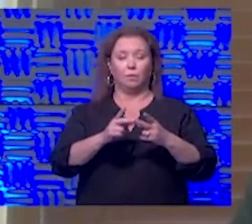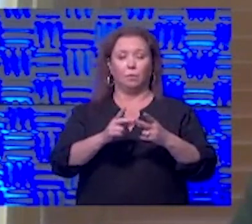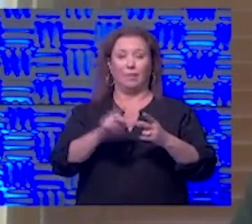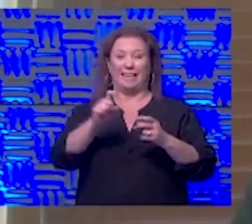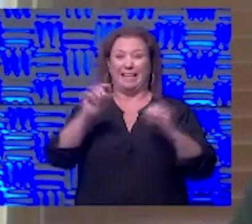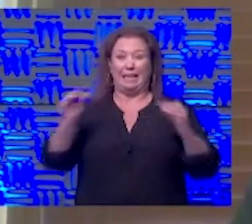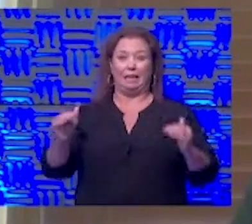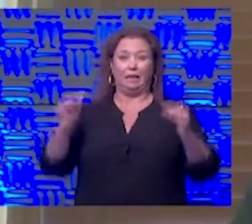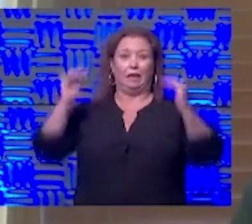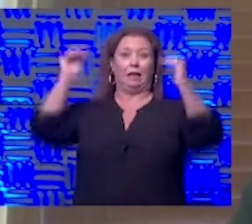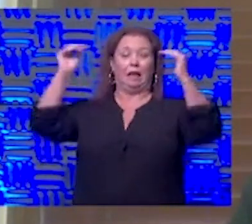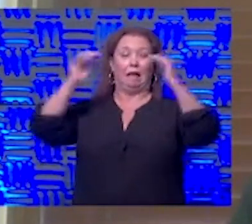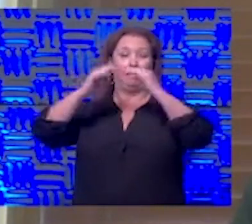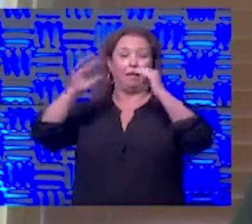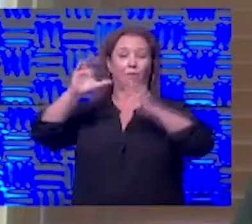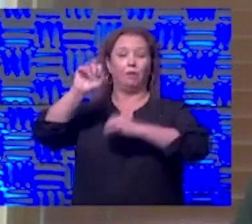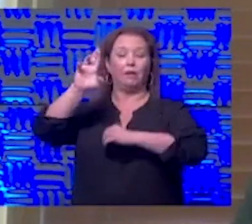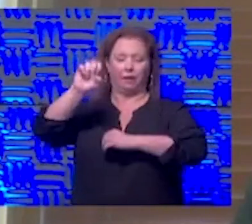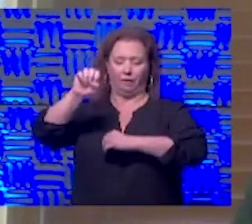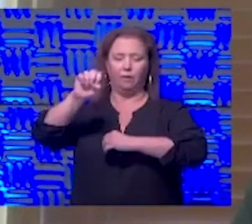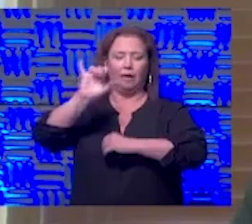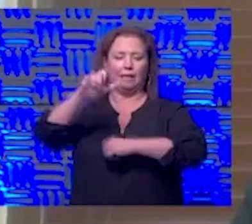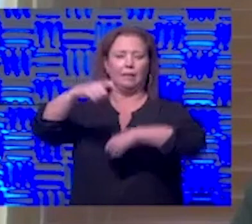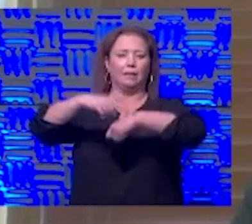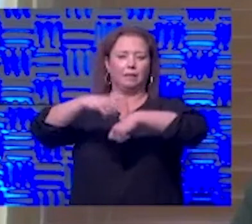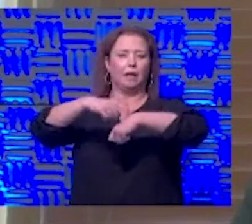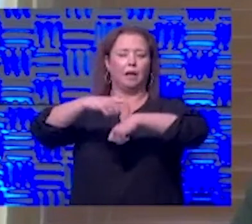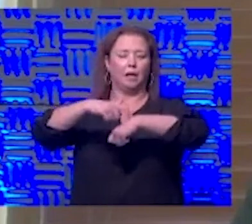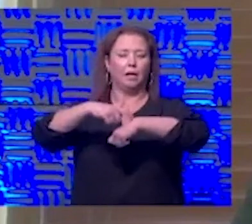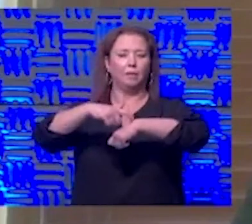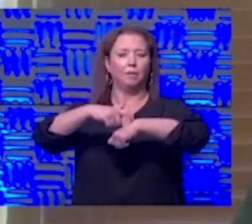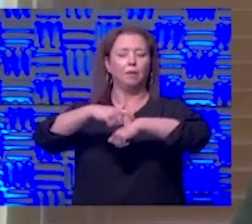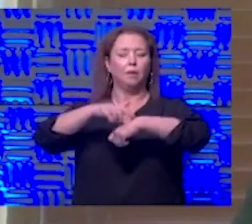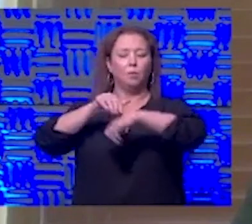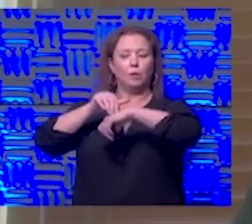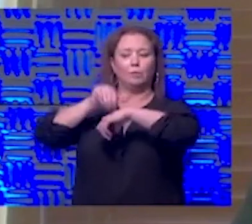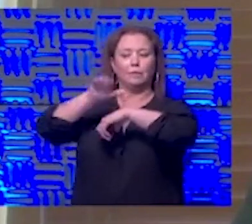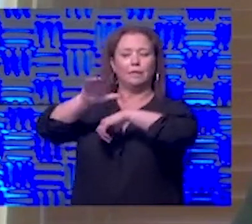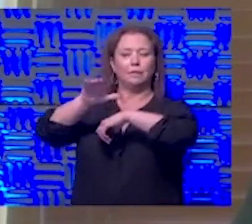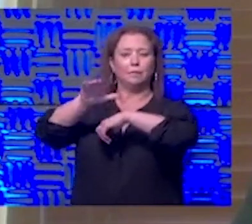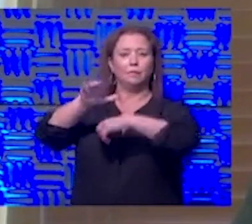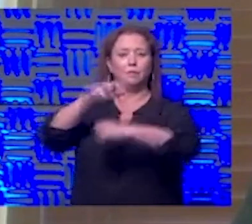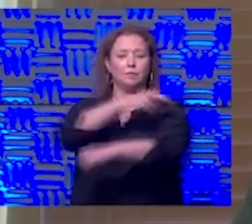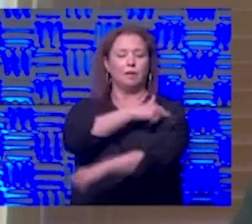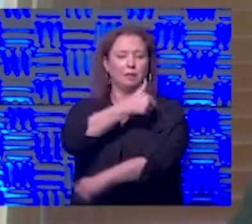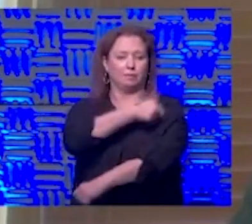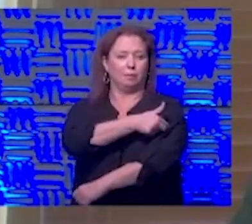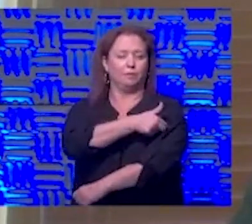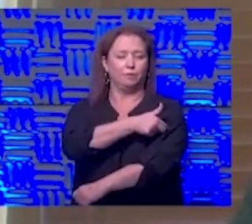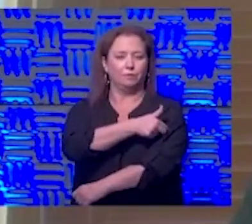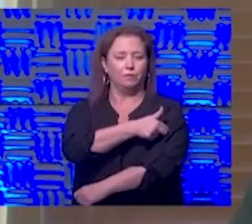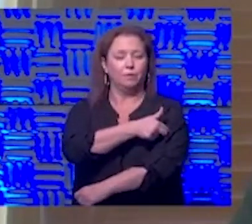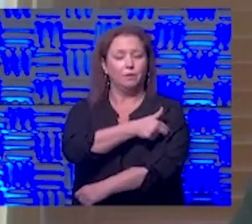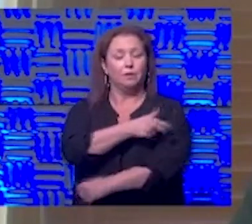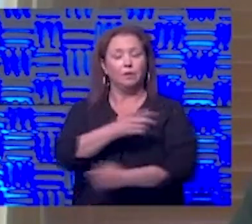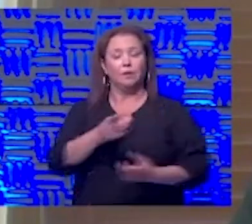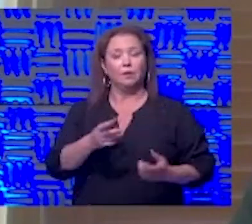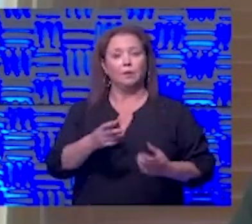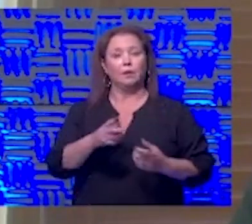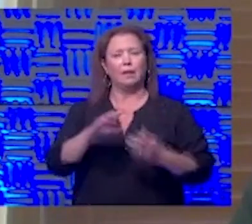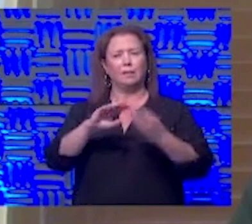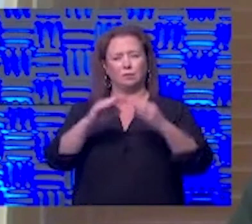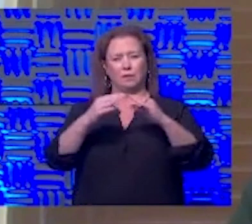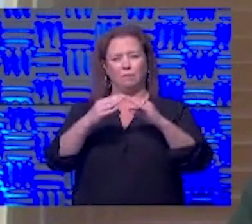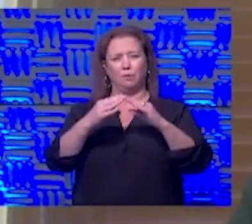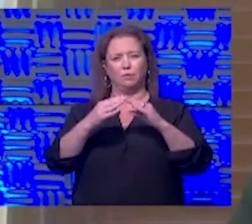level of care, a higher level of care, certainly that would be the time that we would send them to the facility, to the hospital. That said, I think those rates